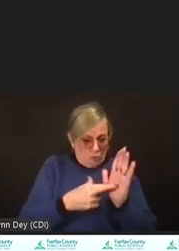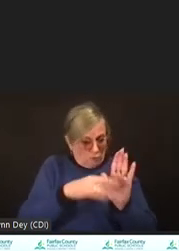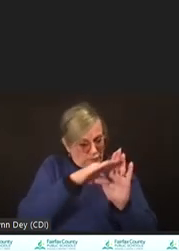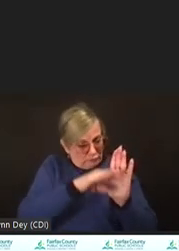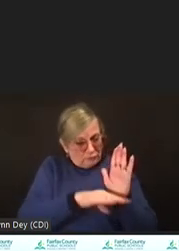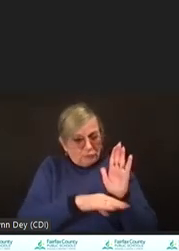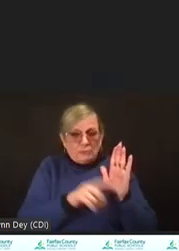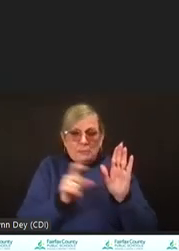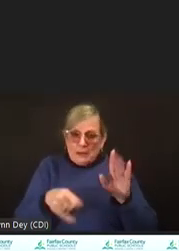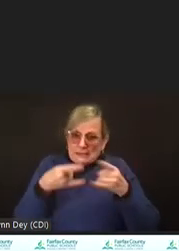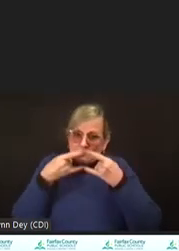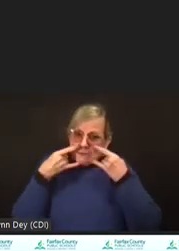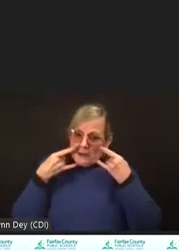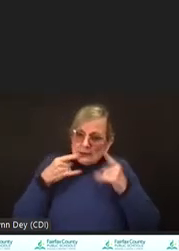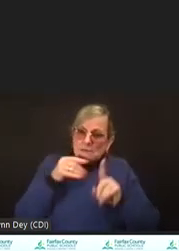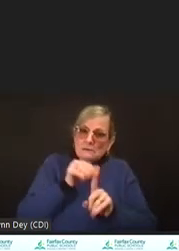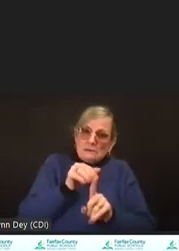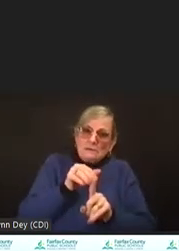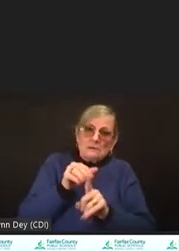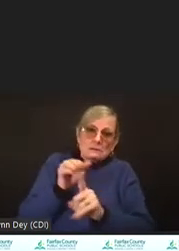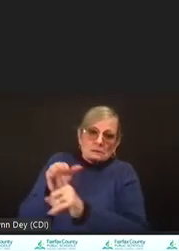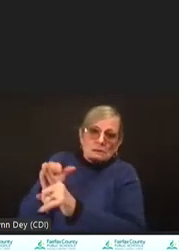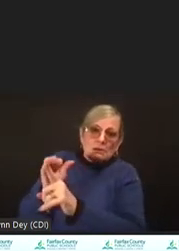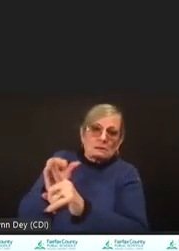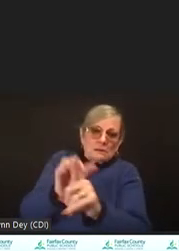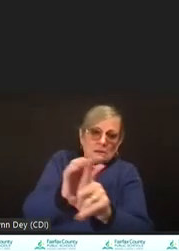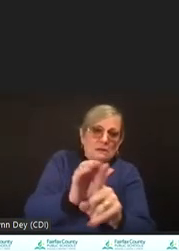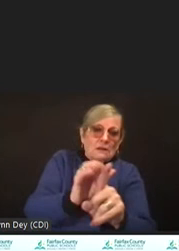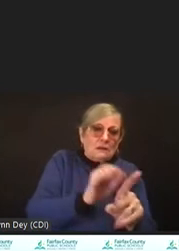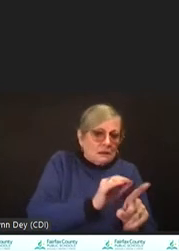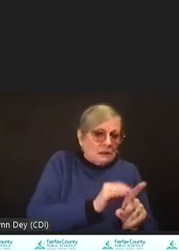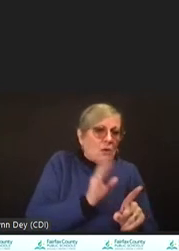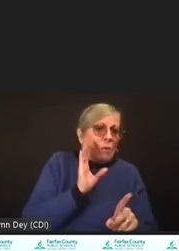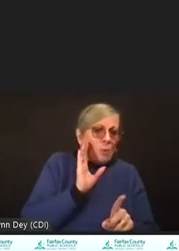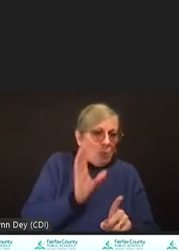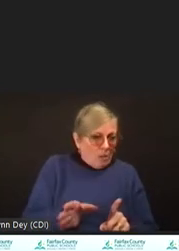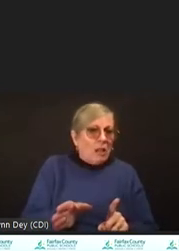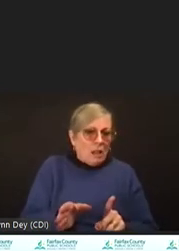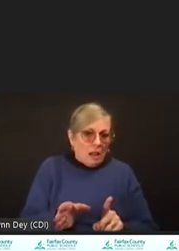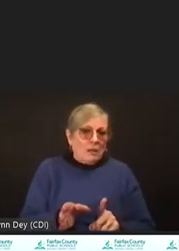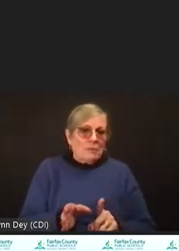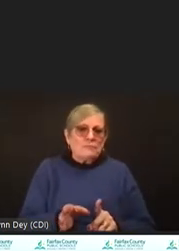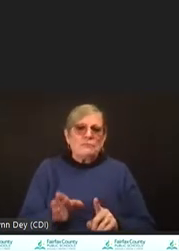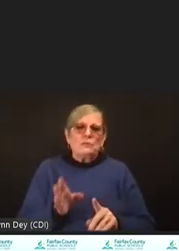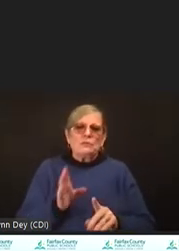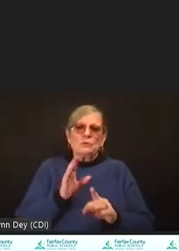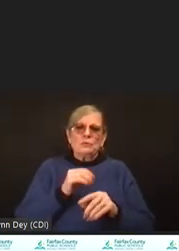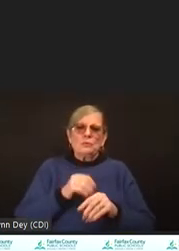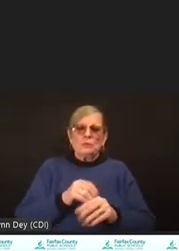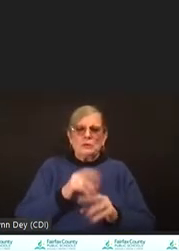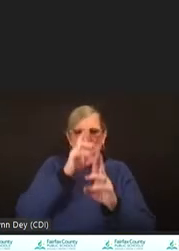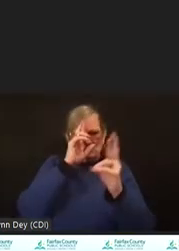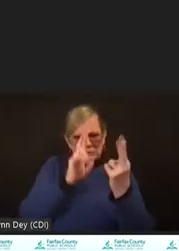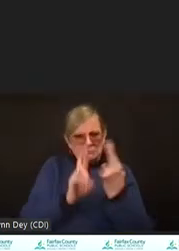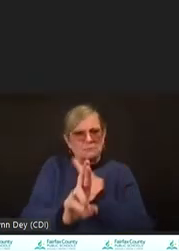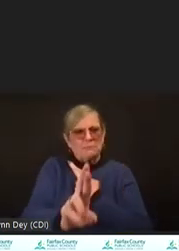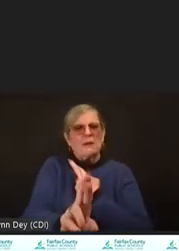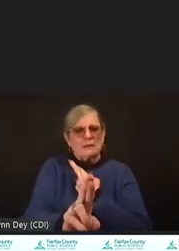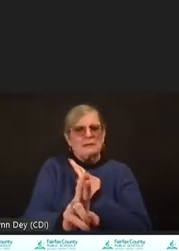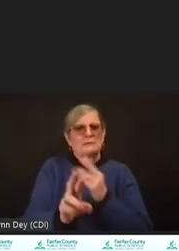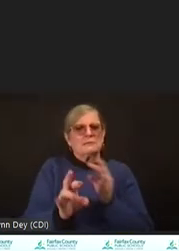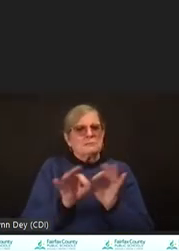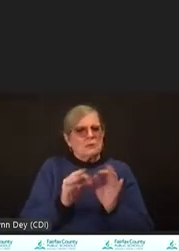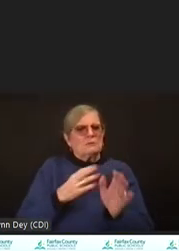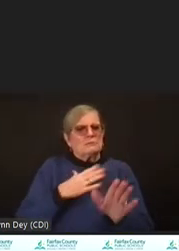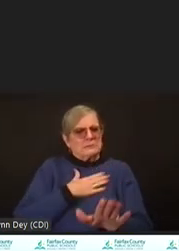have our staff that are working directly with students to, in a caring culture, in a respectful way, to redirect students and encourage them to wear their